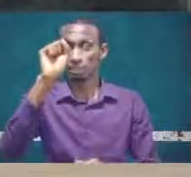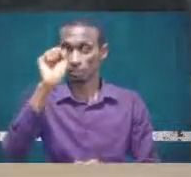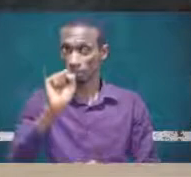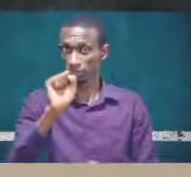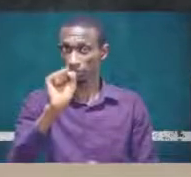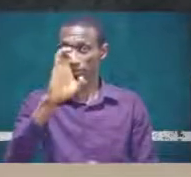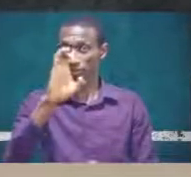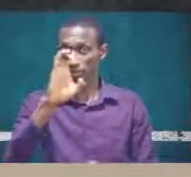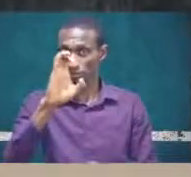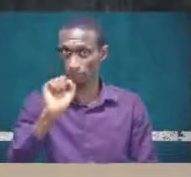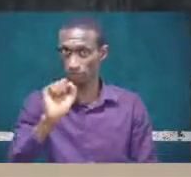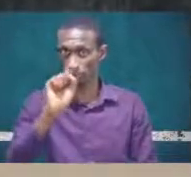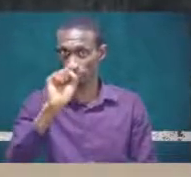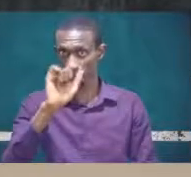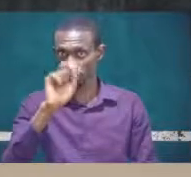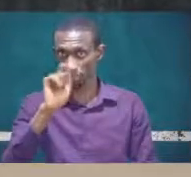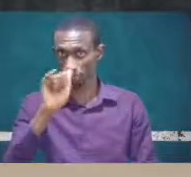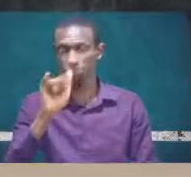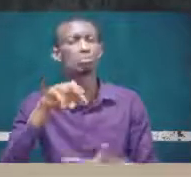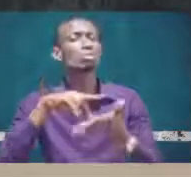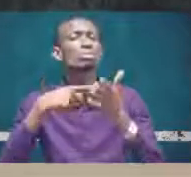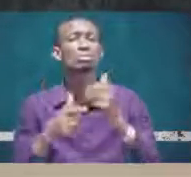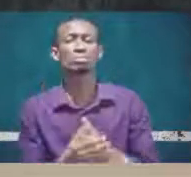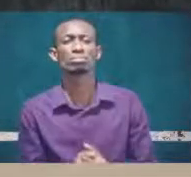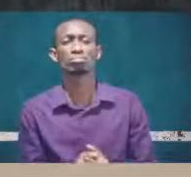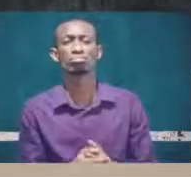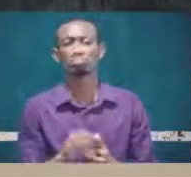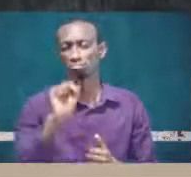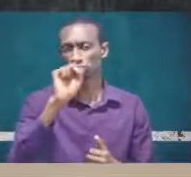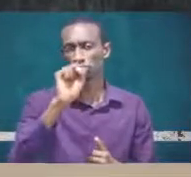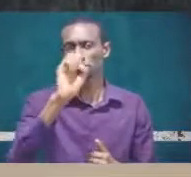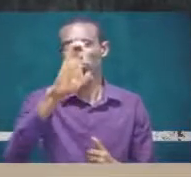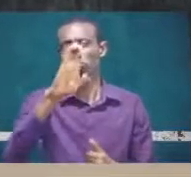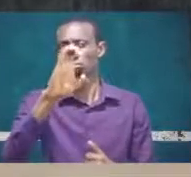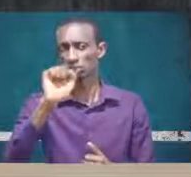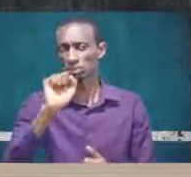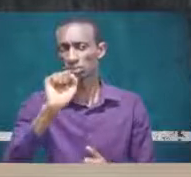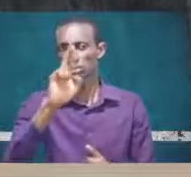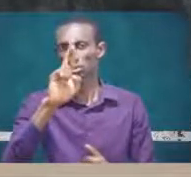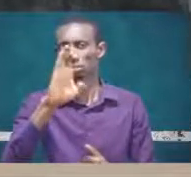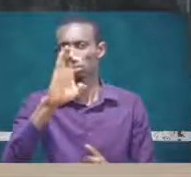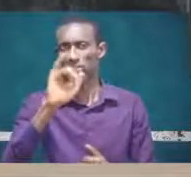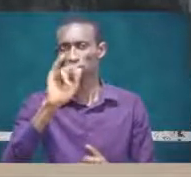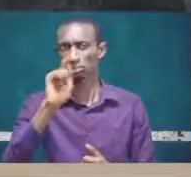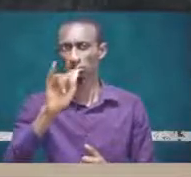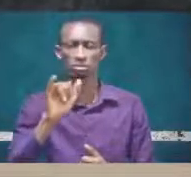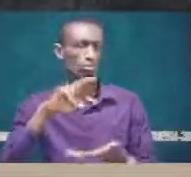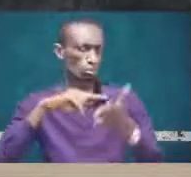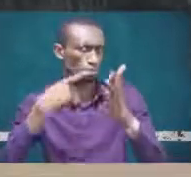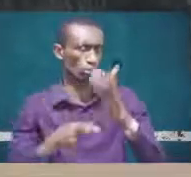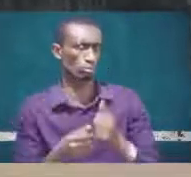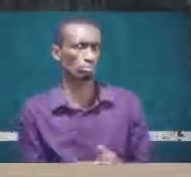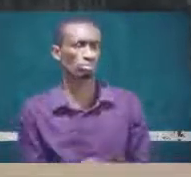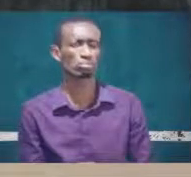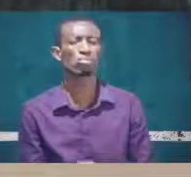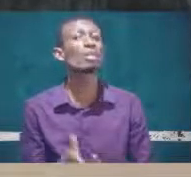money should be scarcity. A quality called scarcity. Scarcity. And what is scarcity?